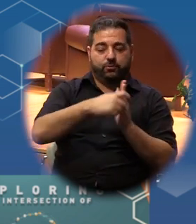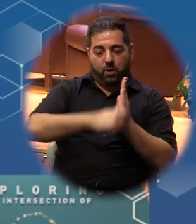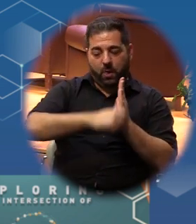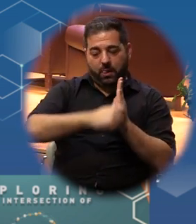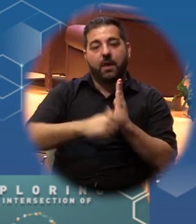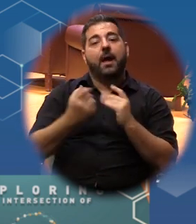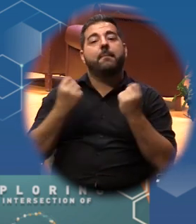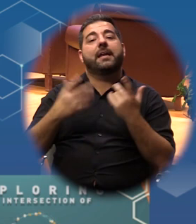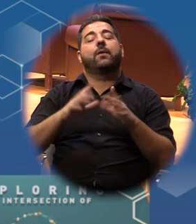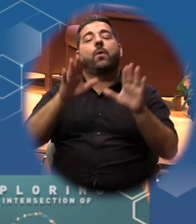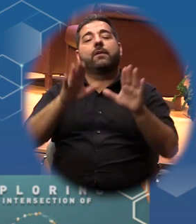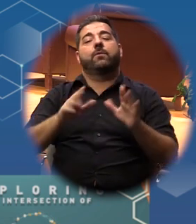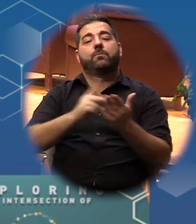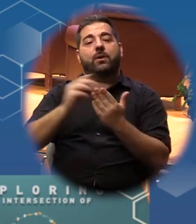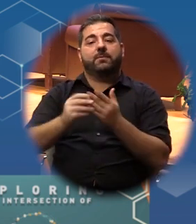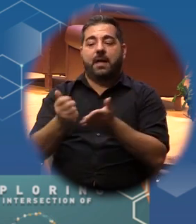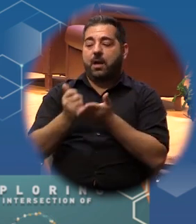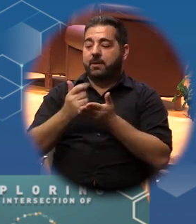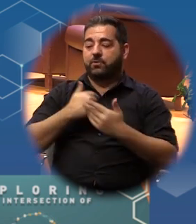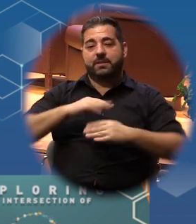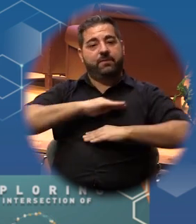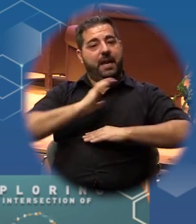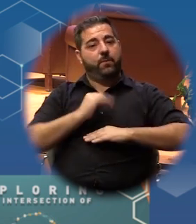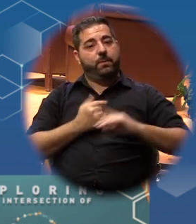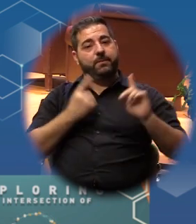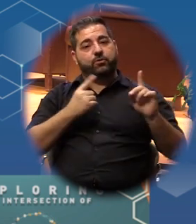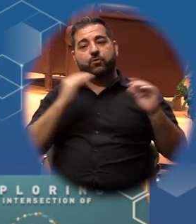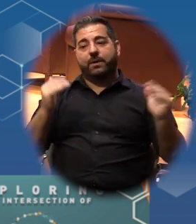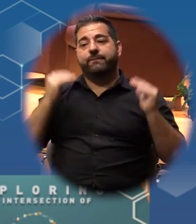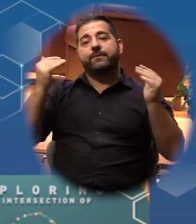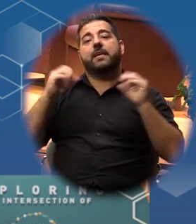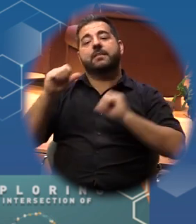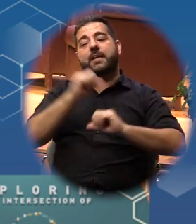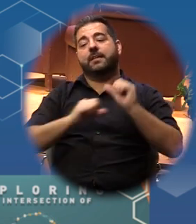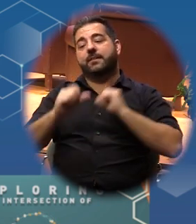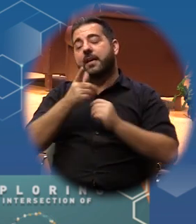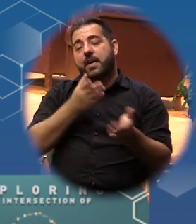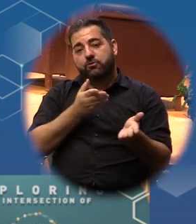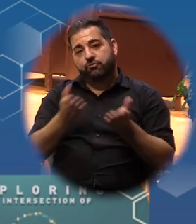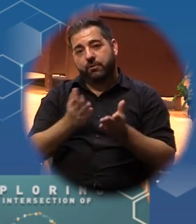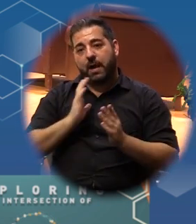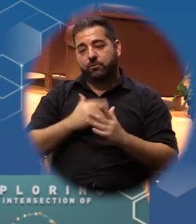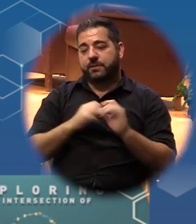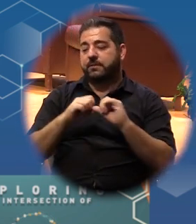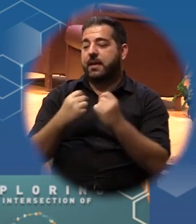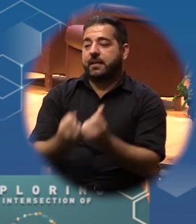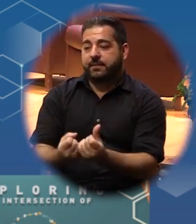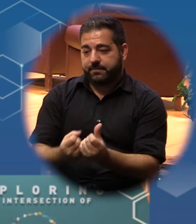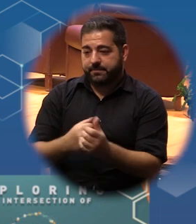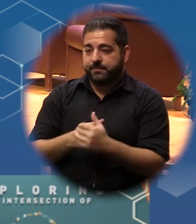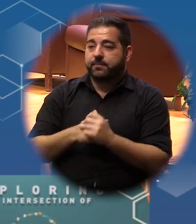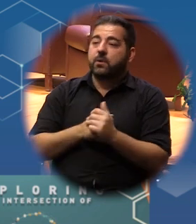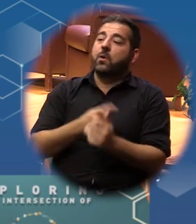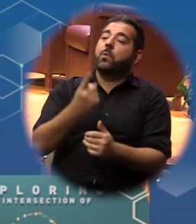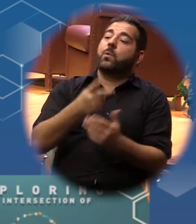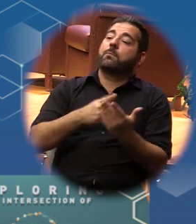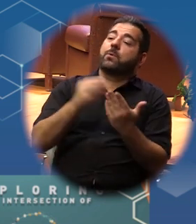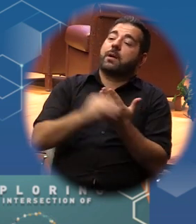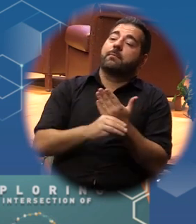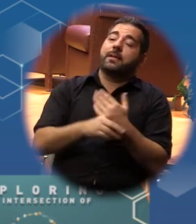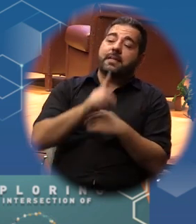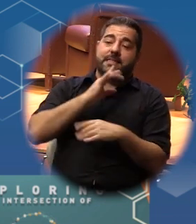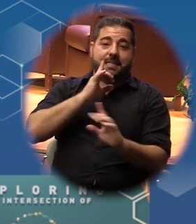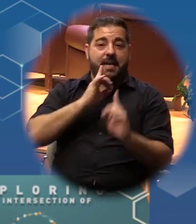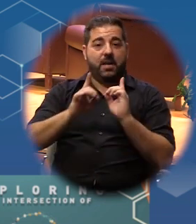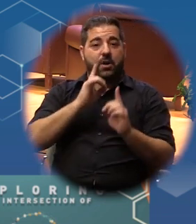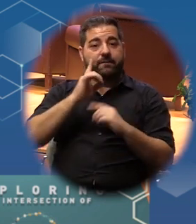many amazing programs that help us fulfill our mission to advance science and serve society. One of these programs is the